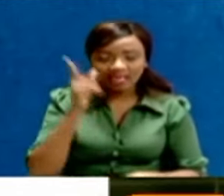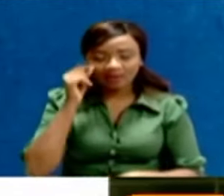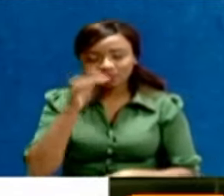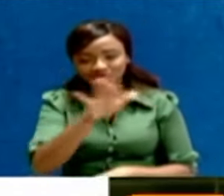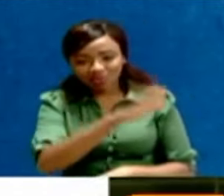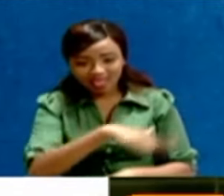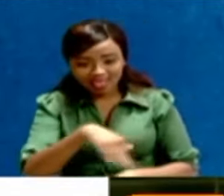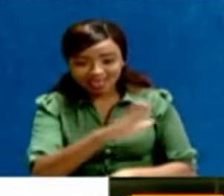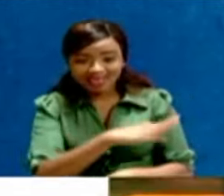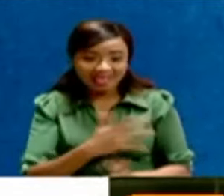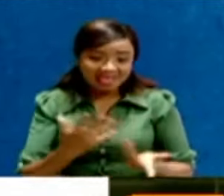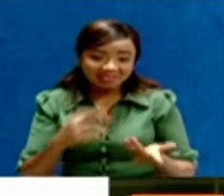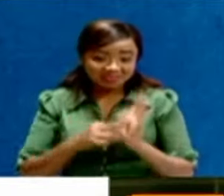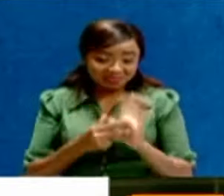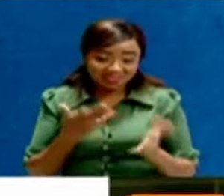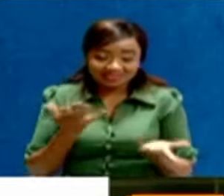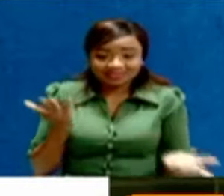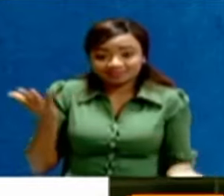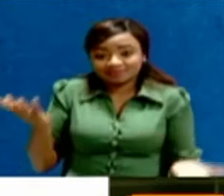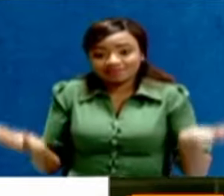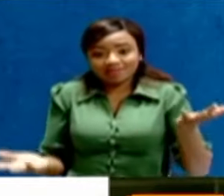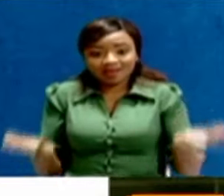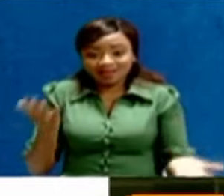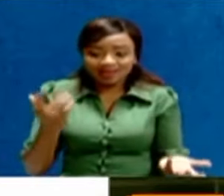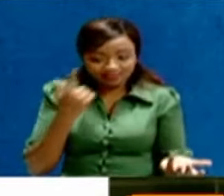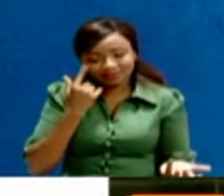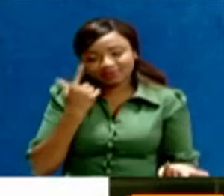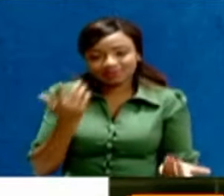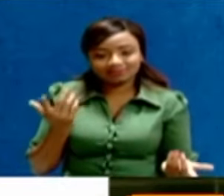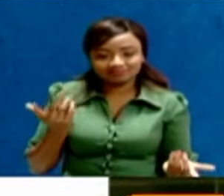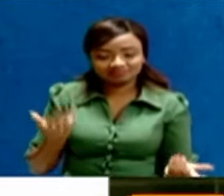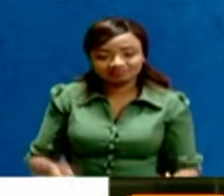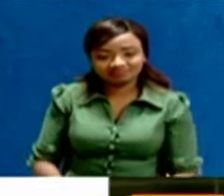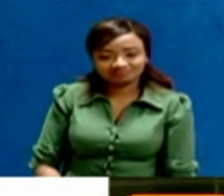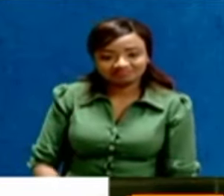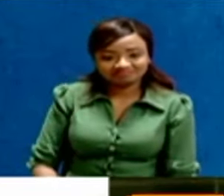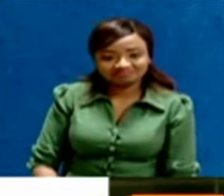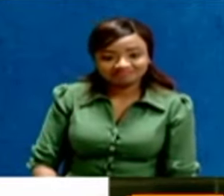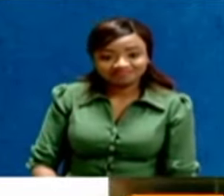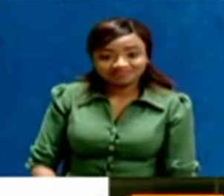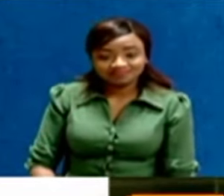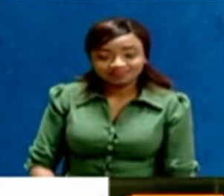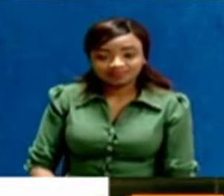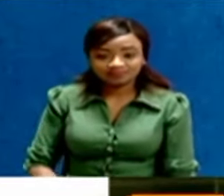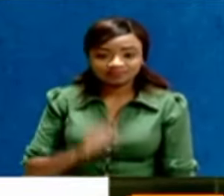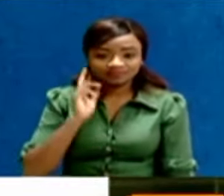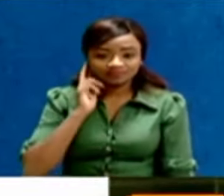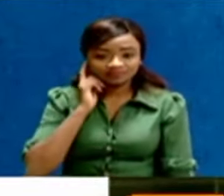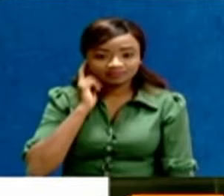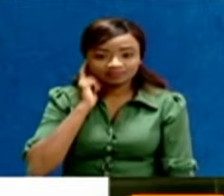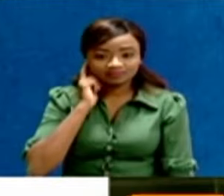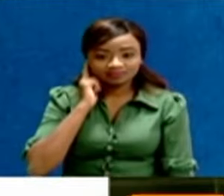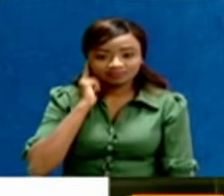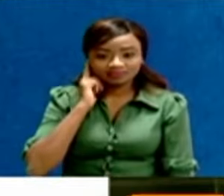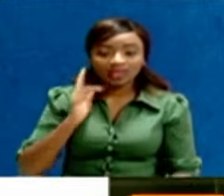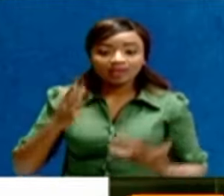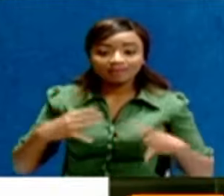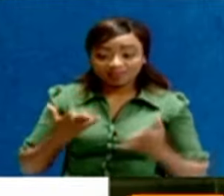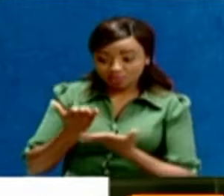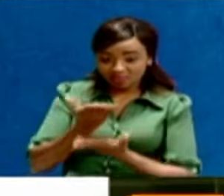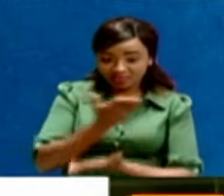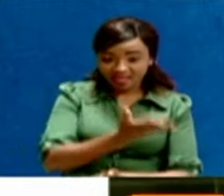then would have justified us passing this formula today so that those regions, they benefit